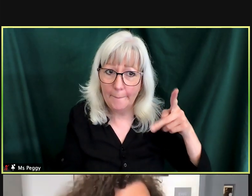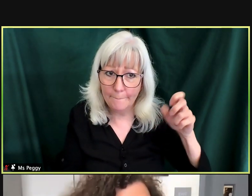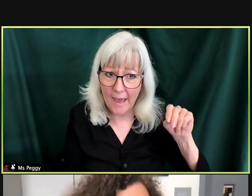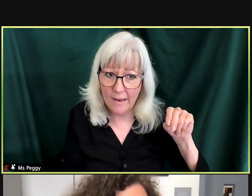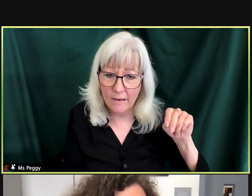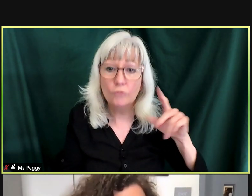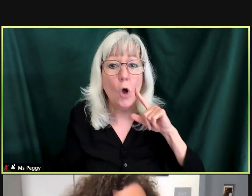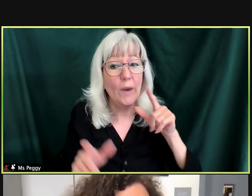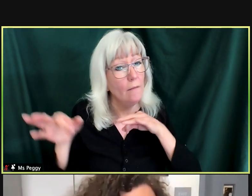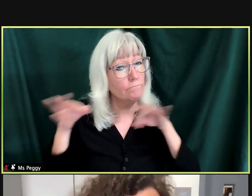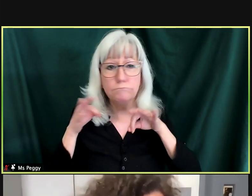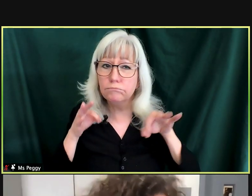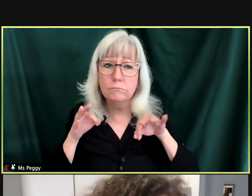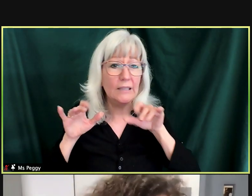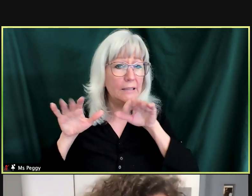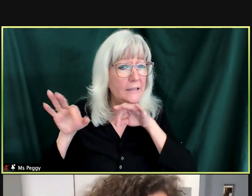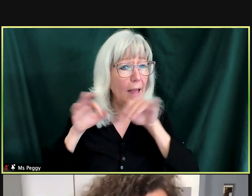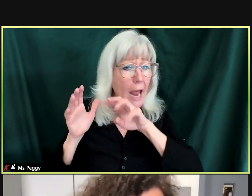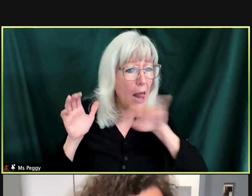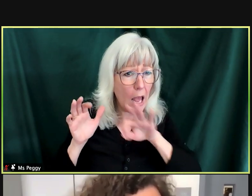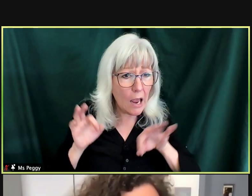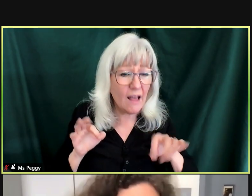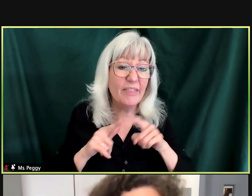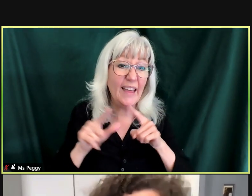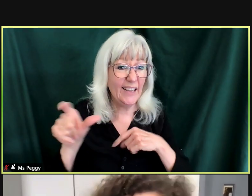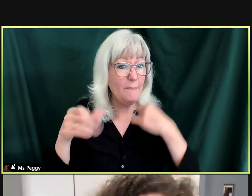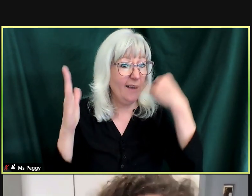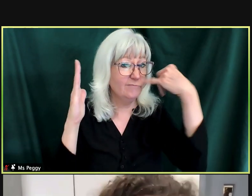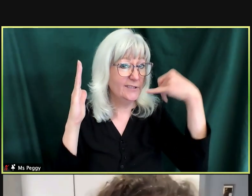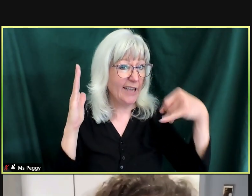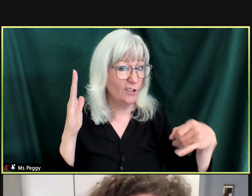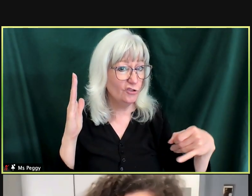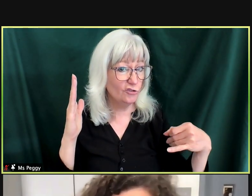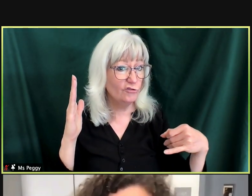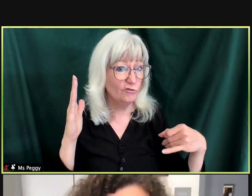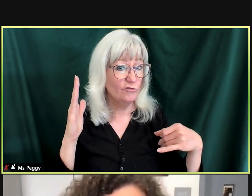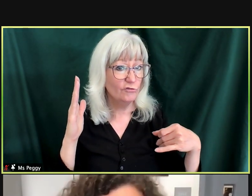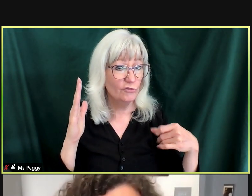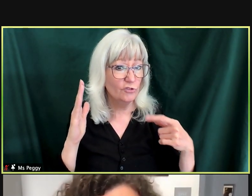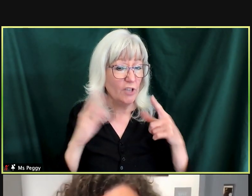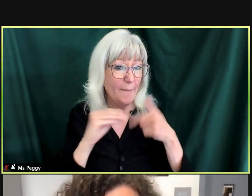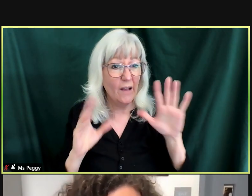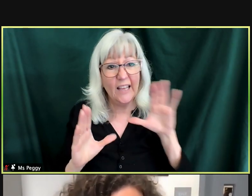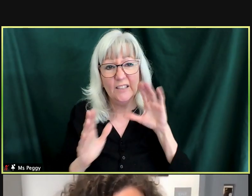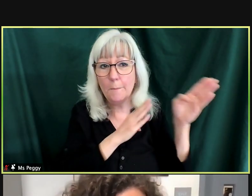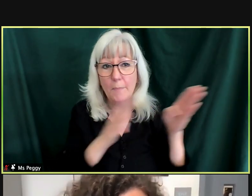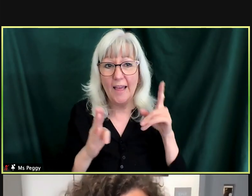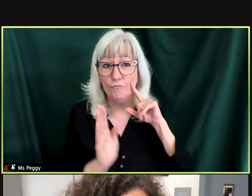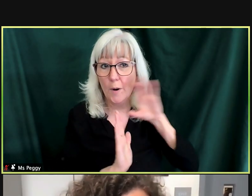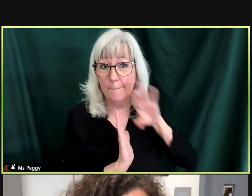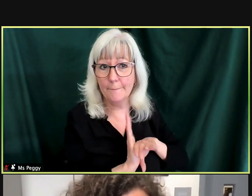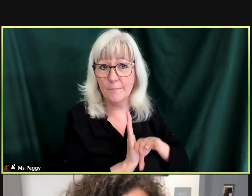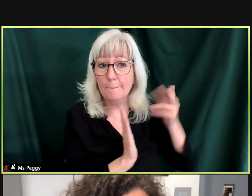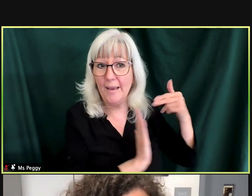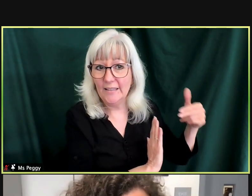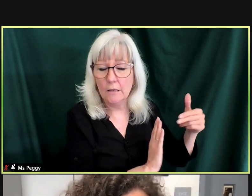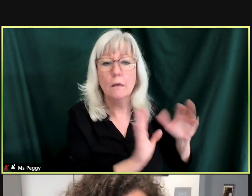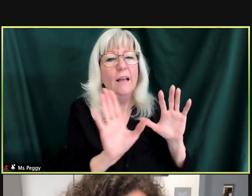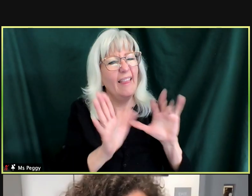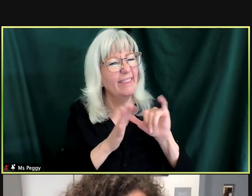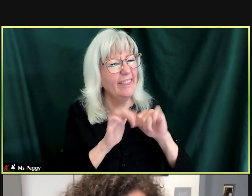describe what he's doing. And this is why we knew so much about him, is because he regularly wrote about his life and